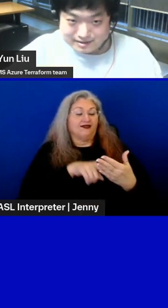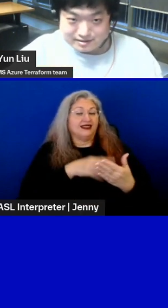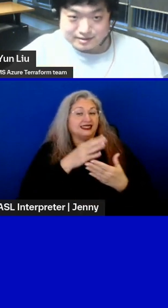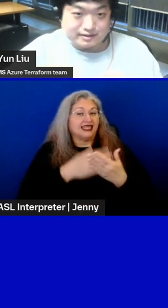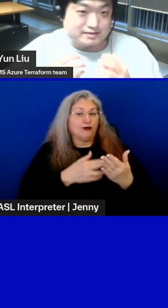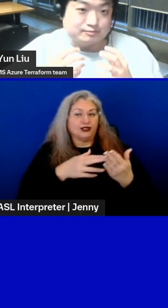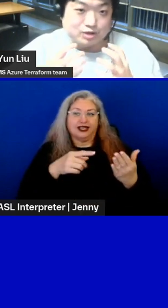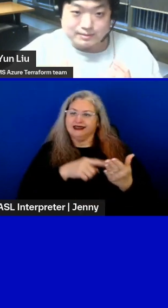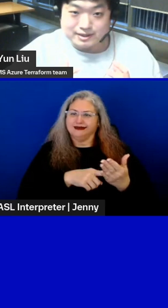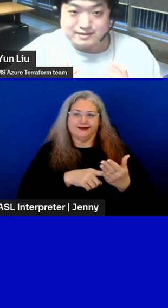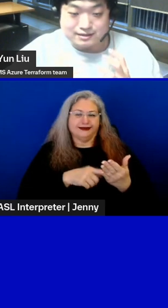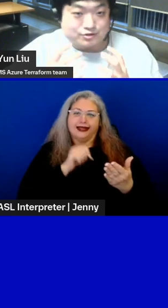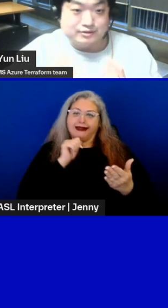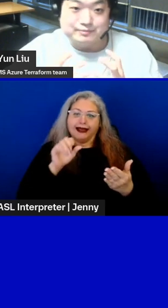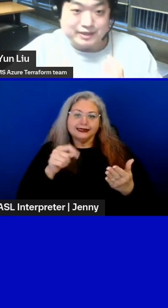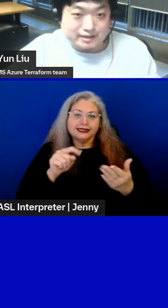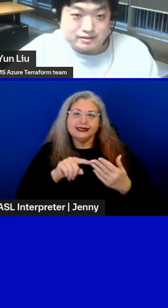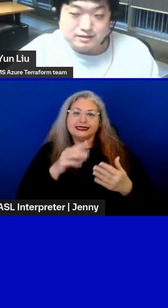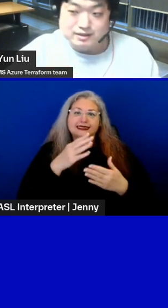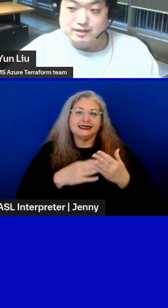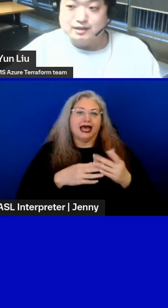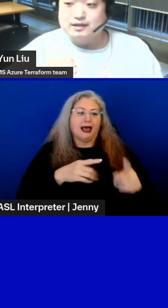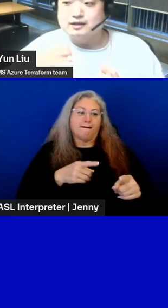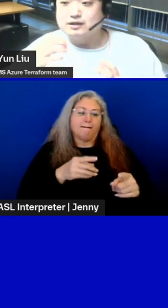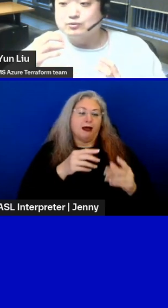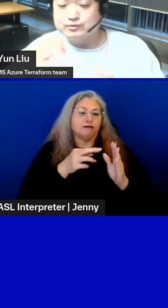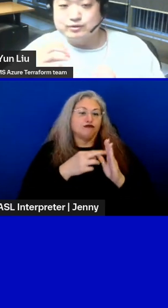not exist, contains some properties that should not be here,